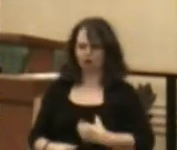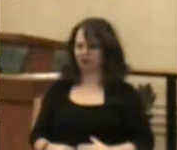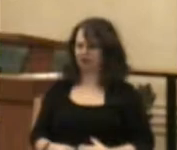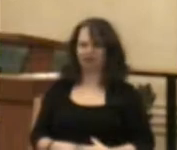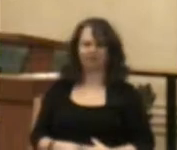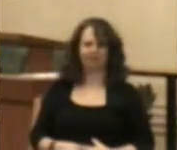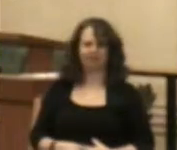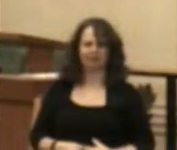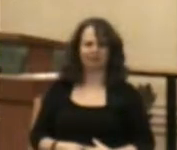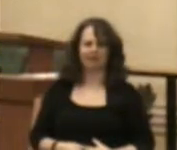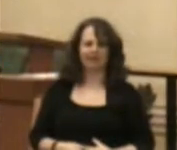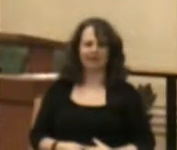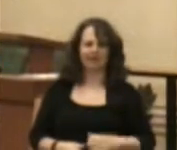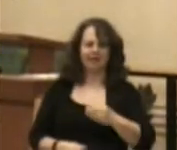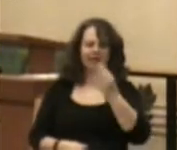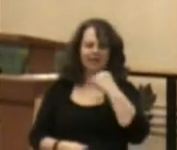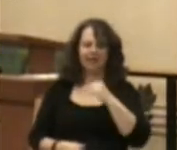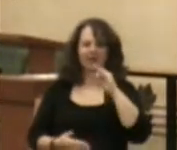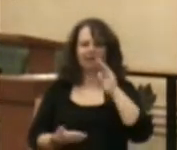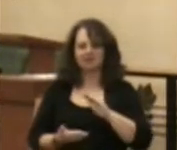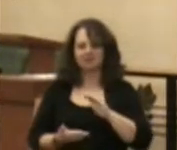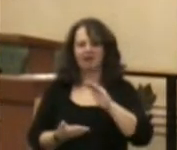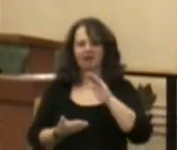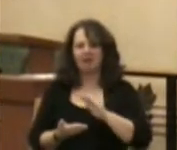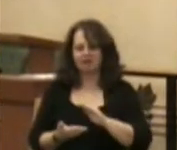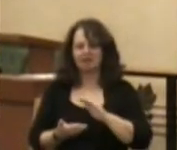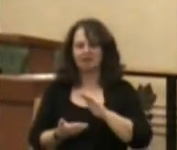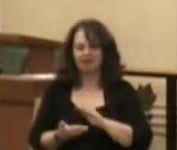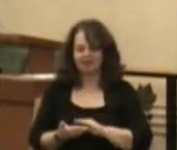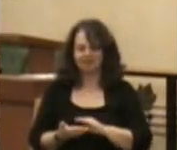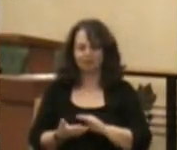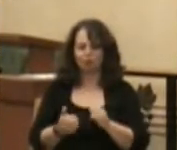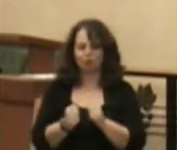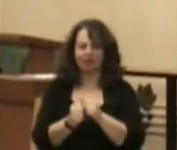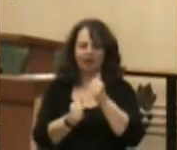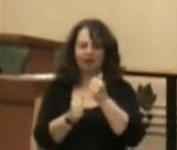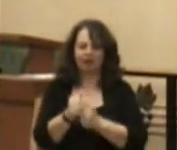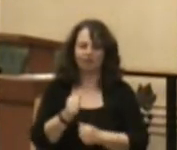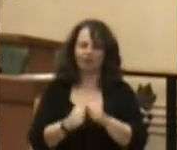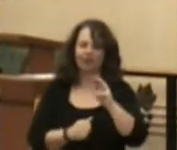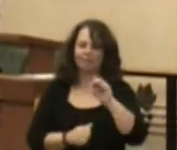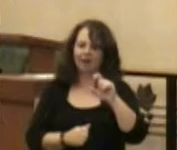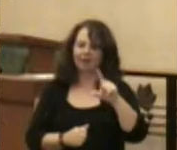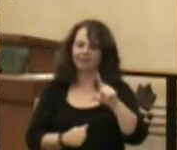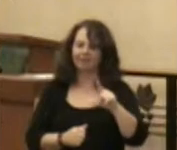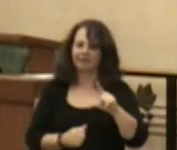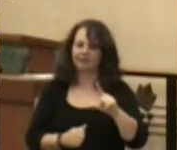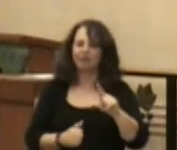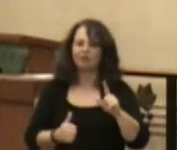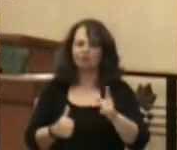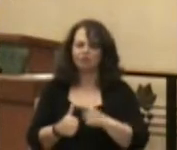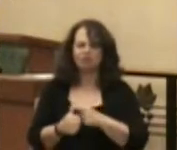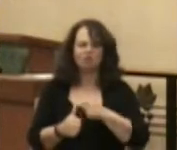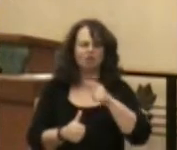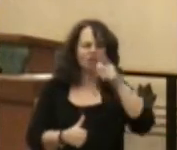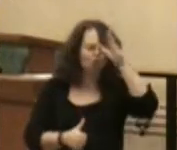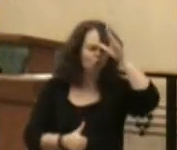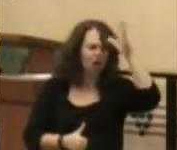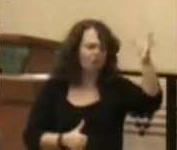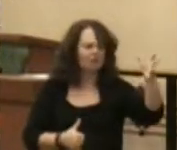And he seemed to eat less and less with each meal and each day. At first, Gramps